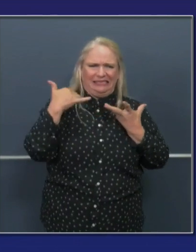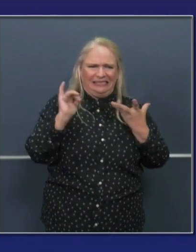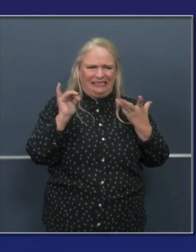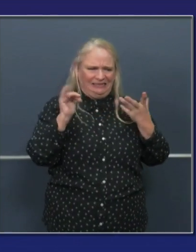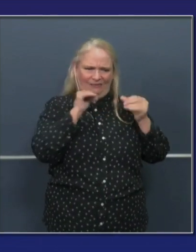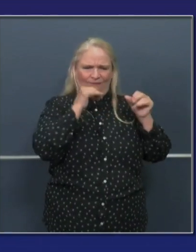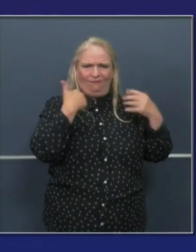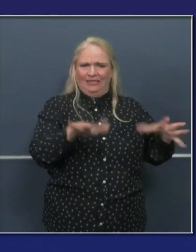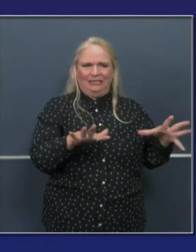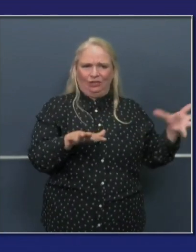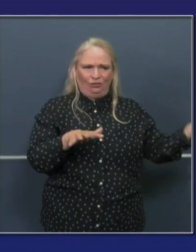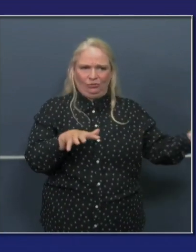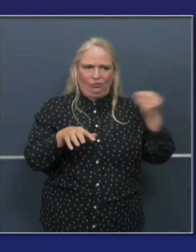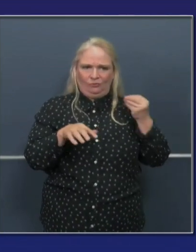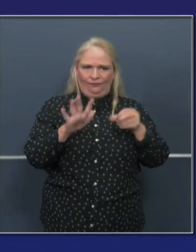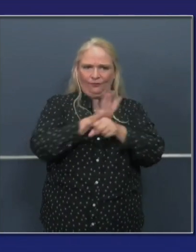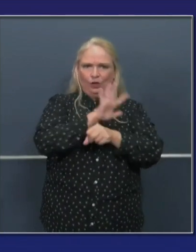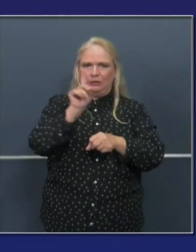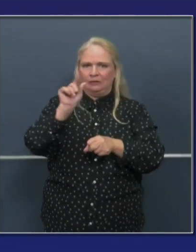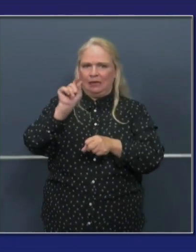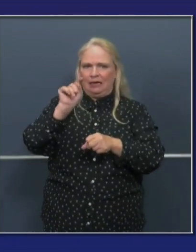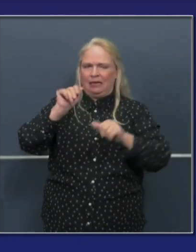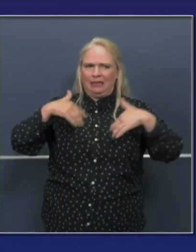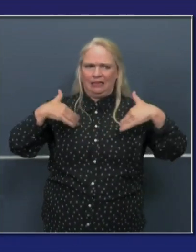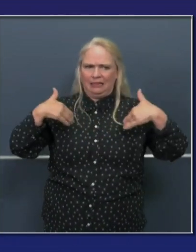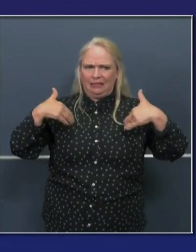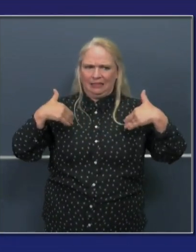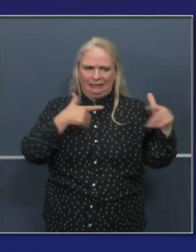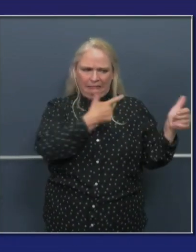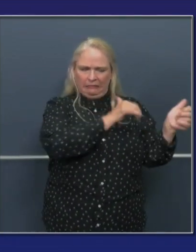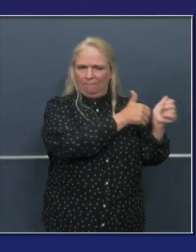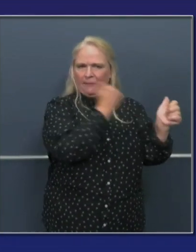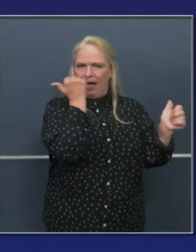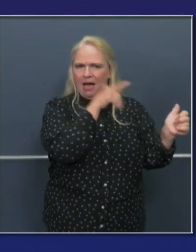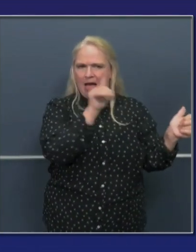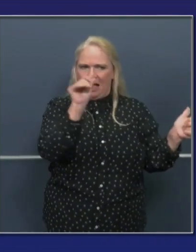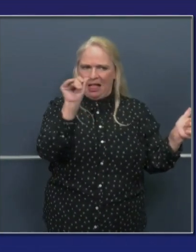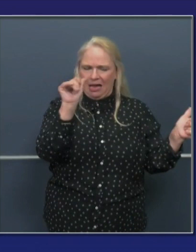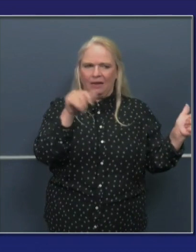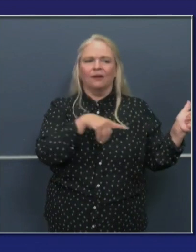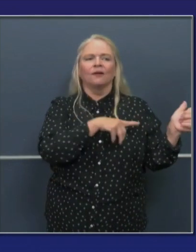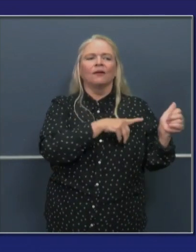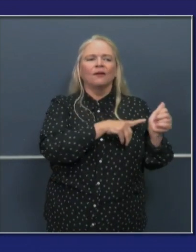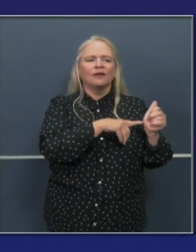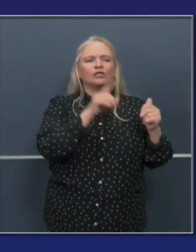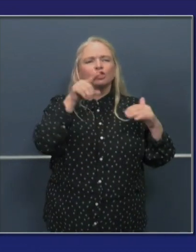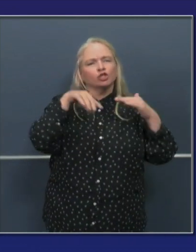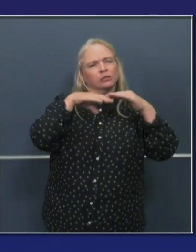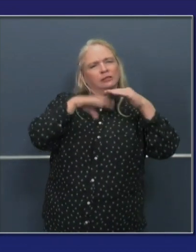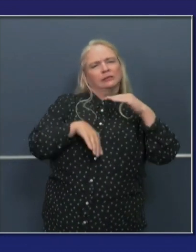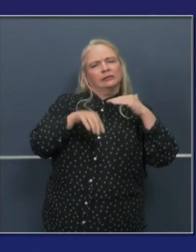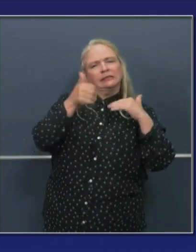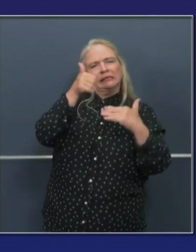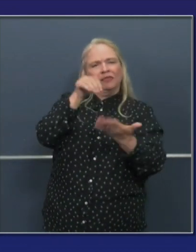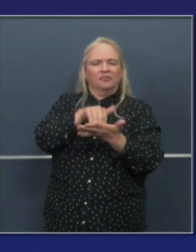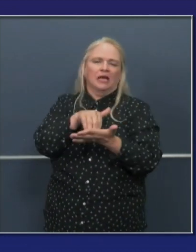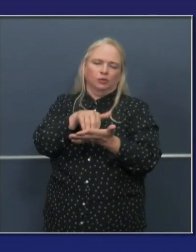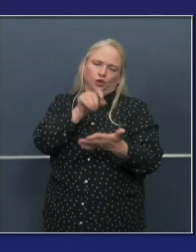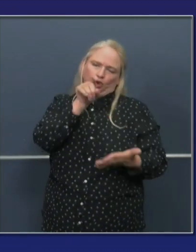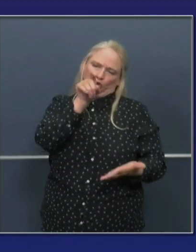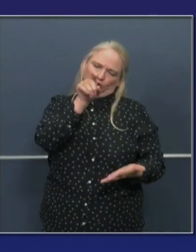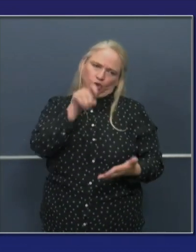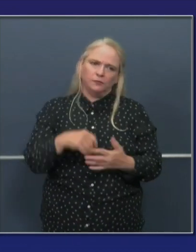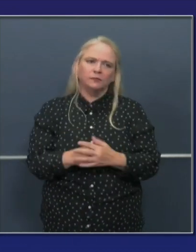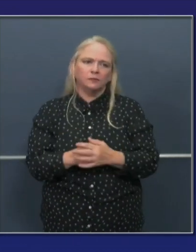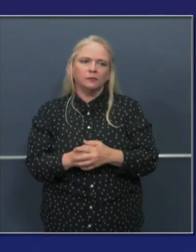There is a cohort that would actually bring this number below 10,000 that's represented in the number we're presenting